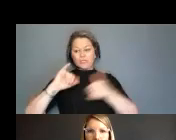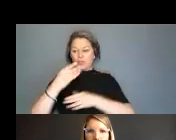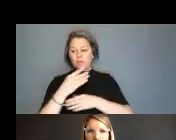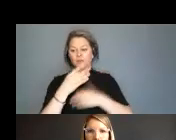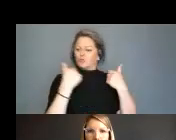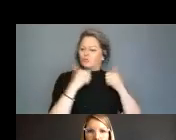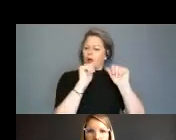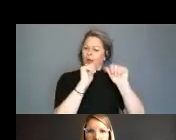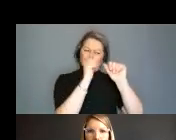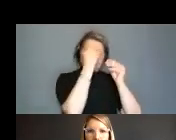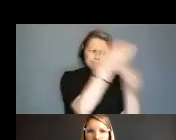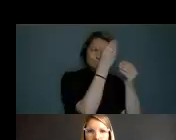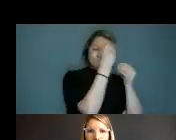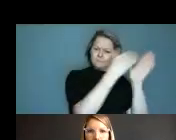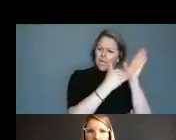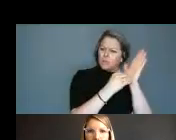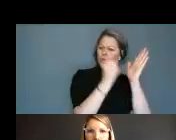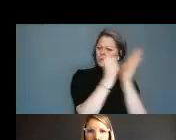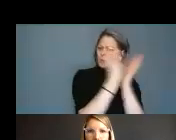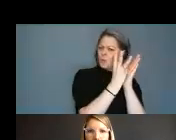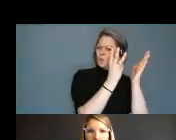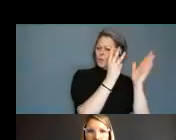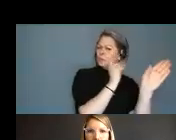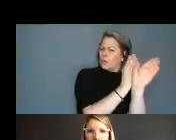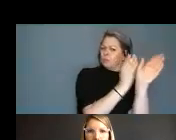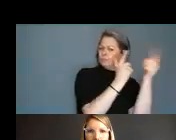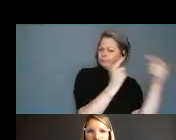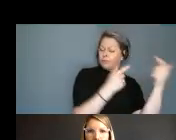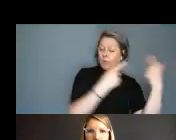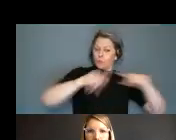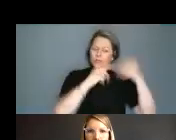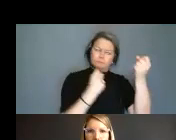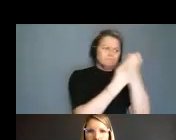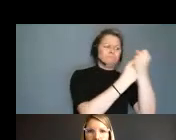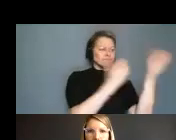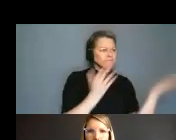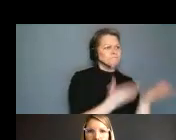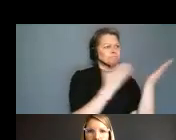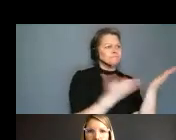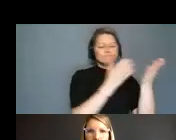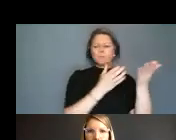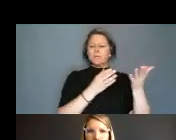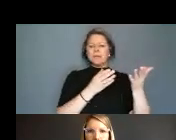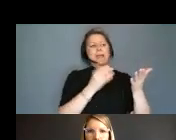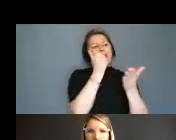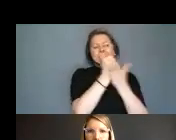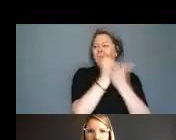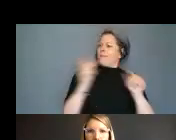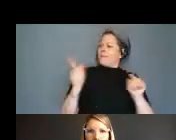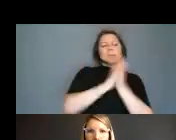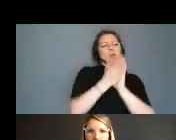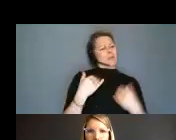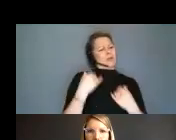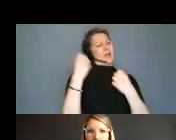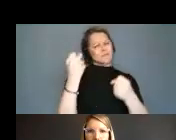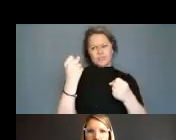We really work hard to support clinicians to build that clinical confidence to do this work. So